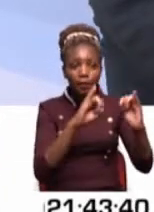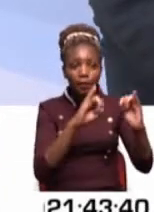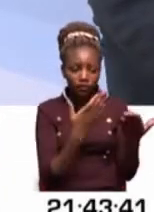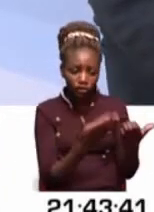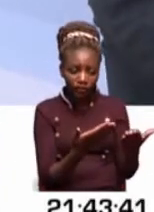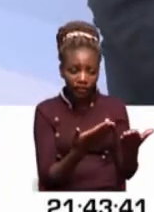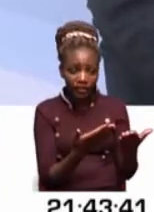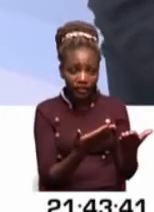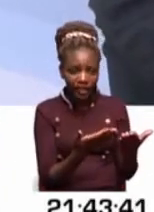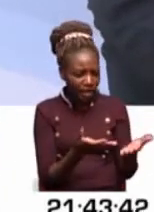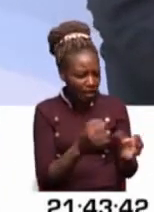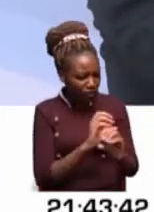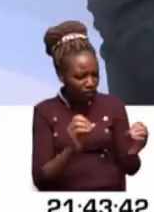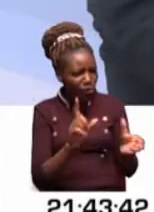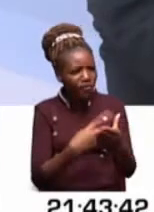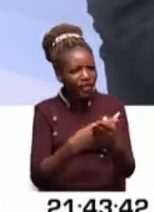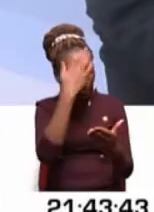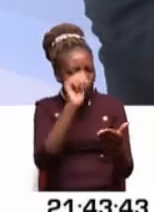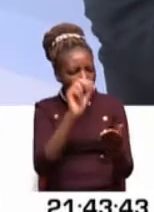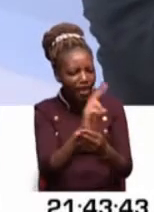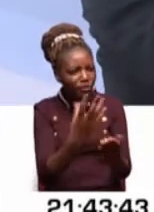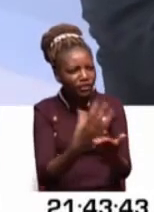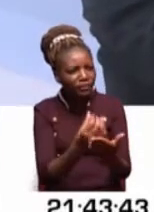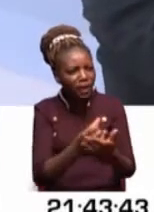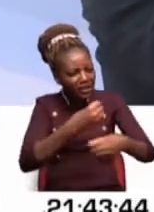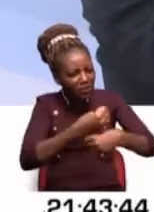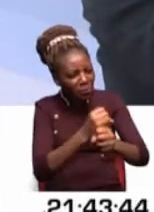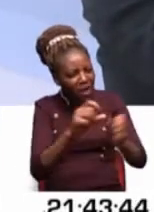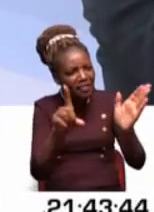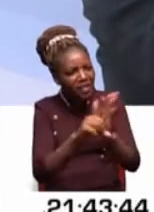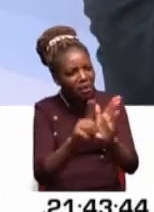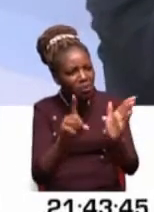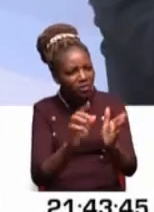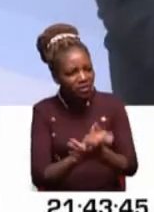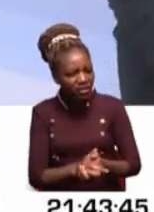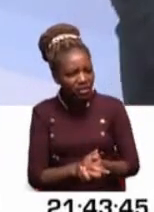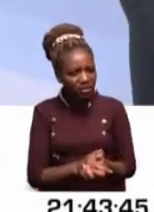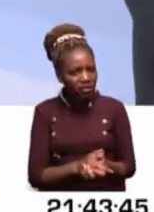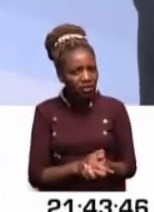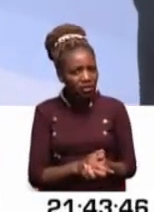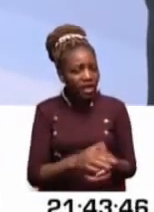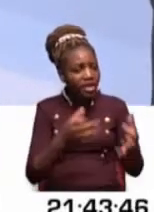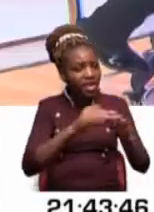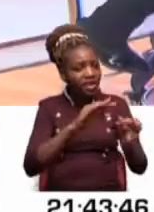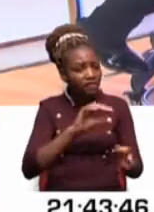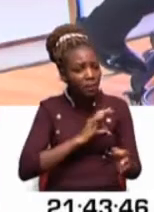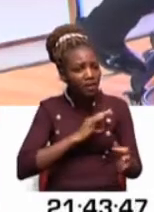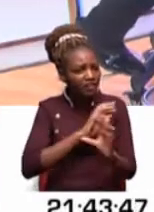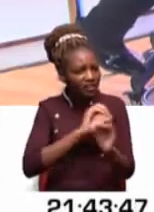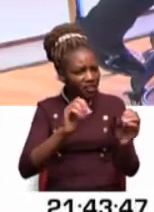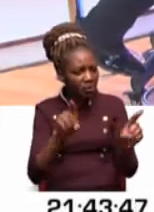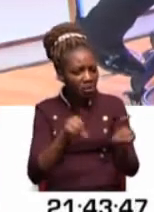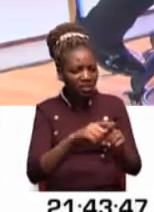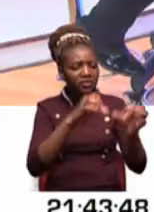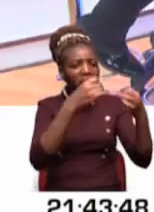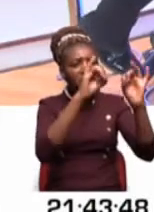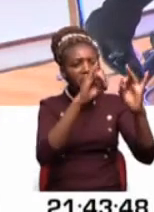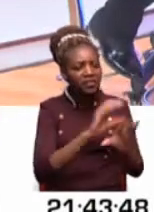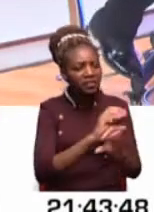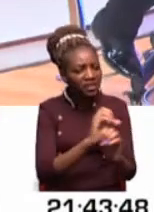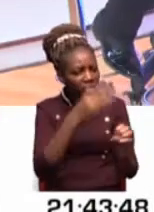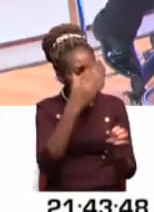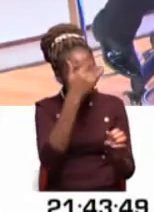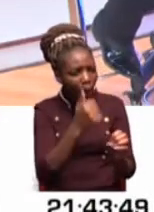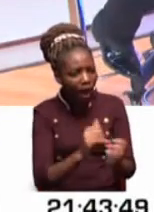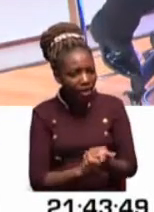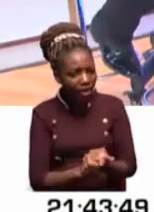lacking, why spend money in crafting these policies, crafting these laws, if at all they won't be implemented? No, they will be. Let me say, we have to